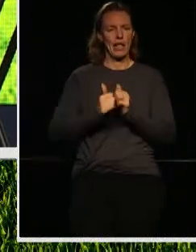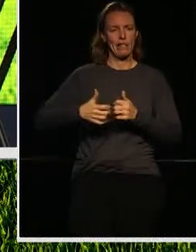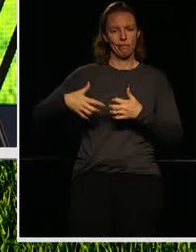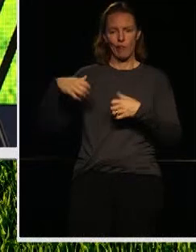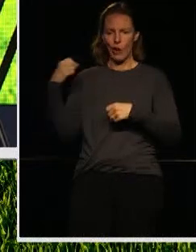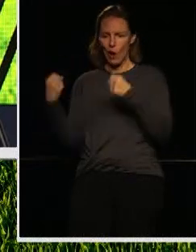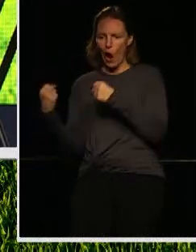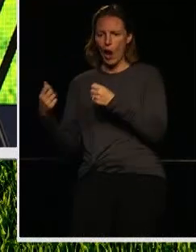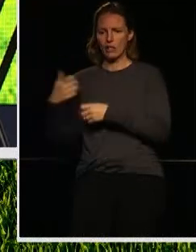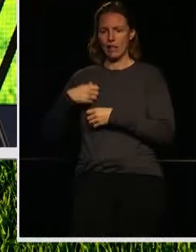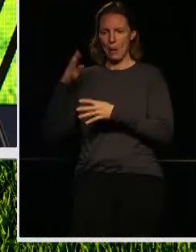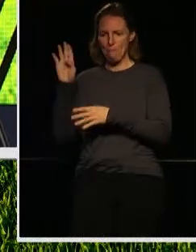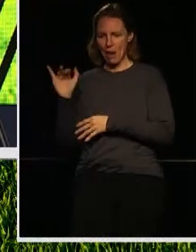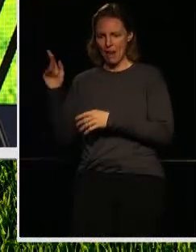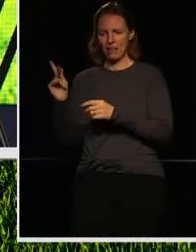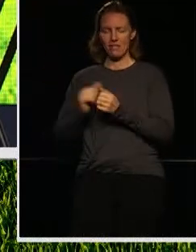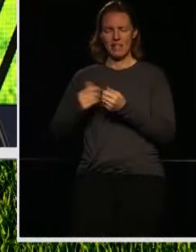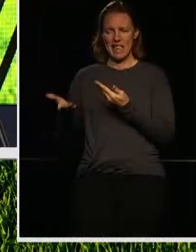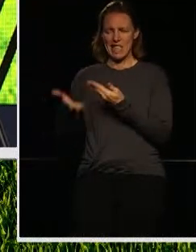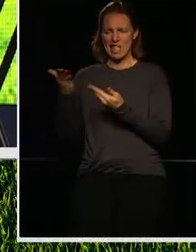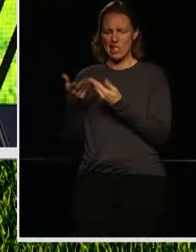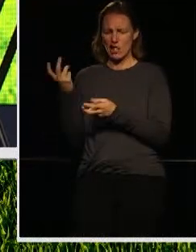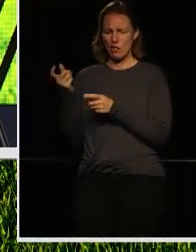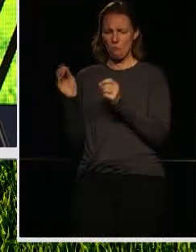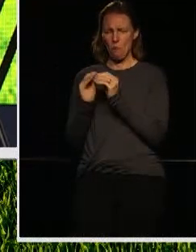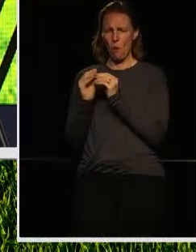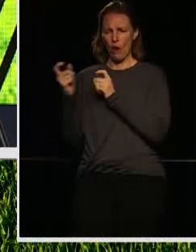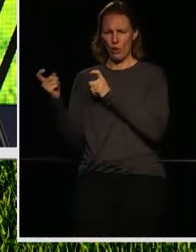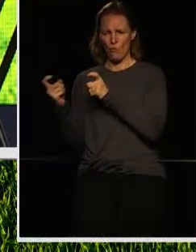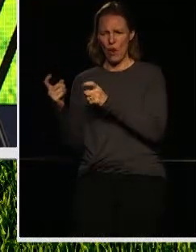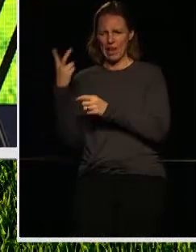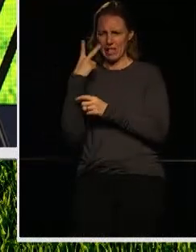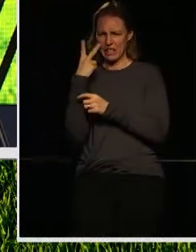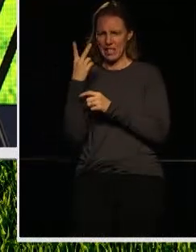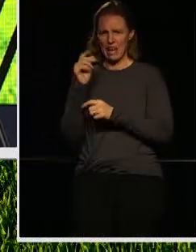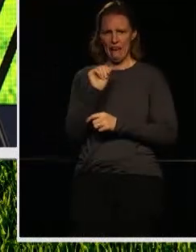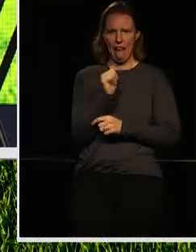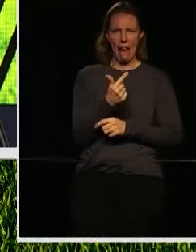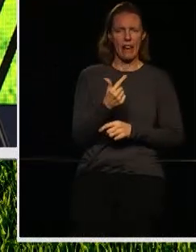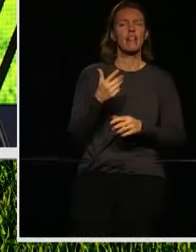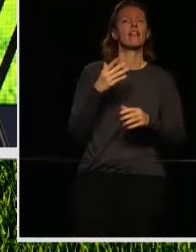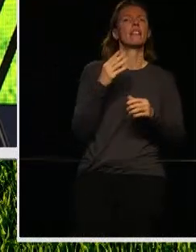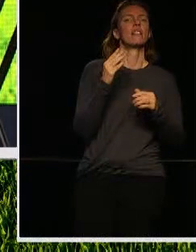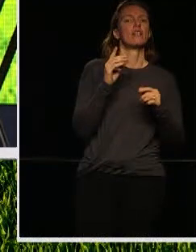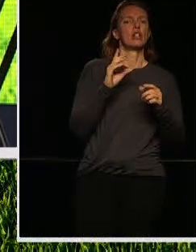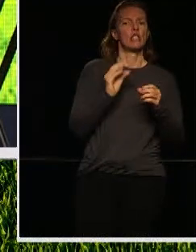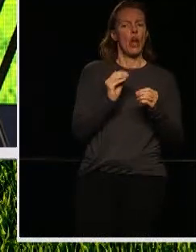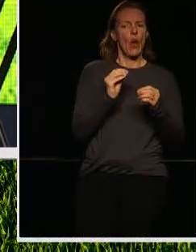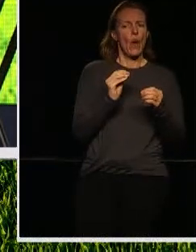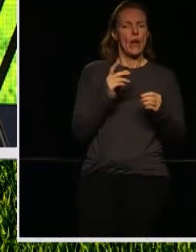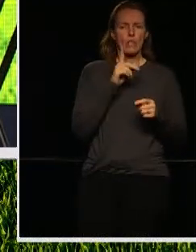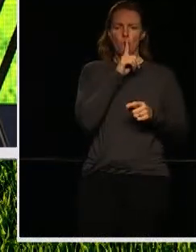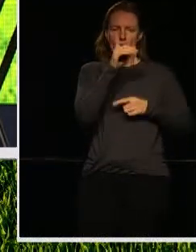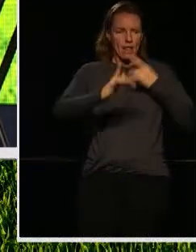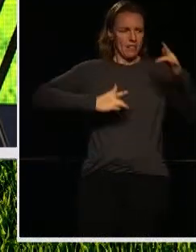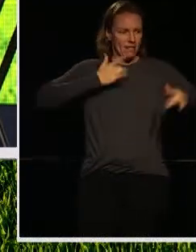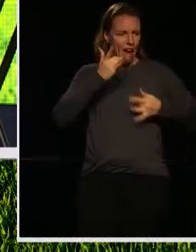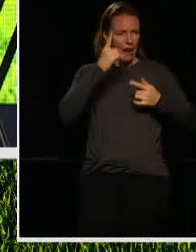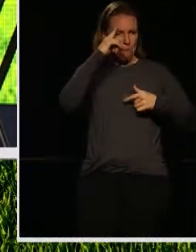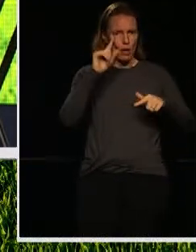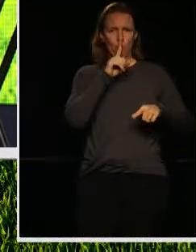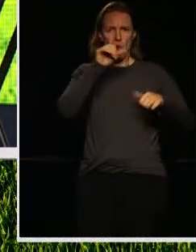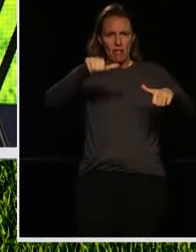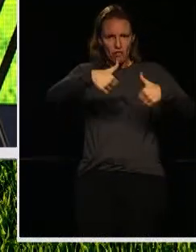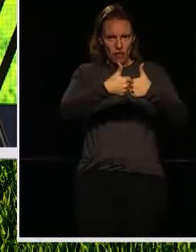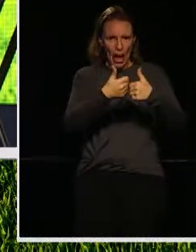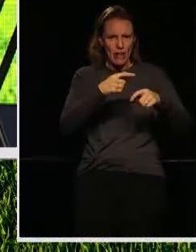they're much easier problems. Like, it's way more controlled than you see in agriculture. So it's really exciting because it's really challenging,